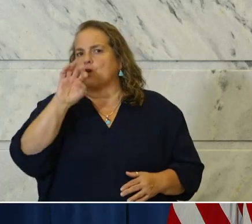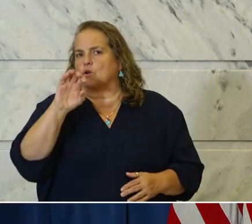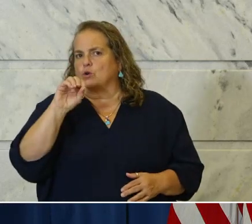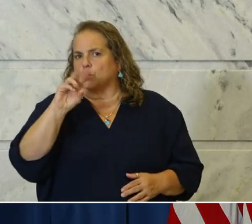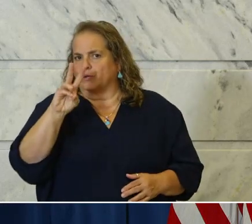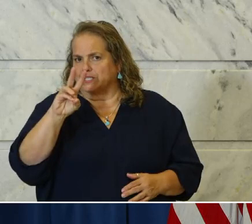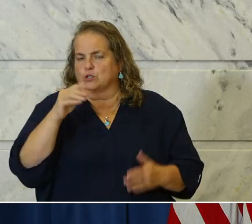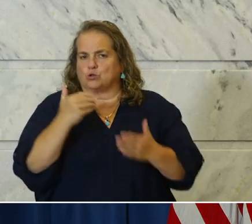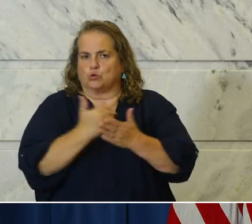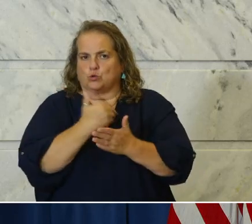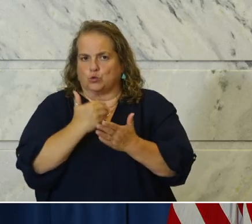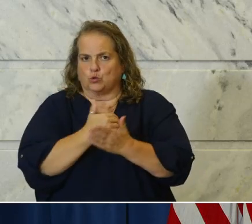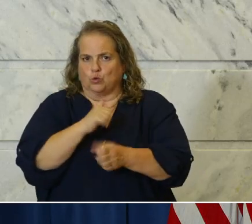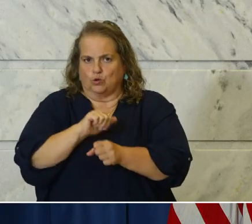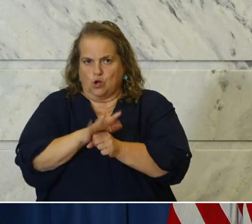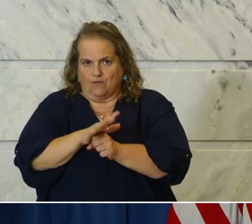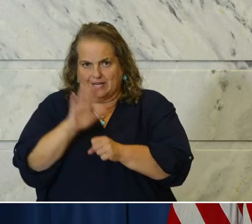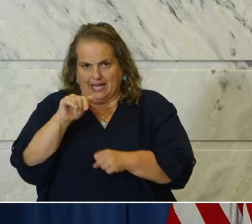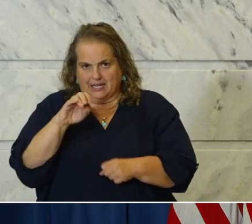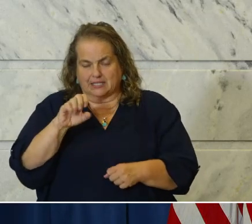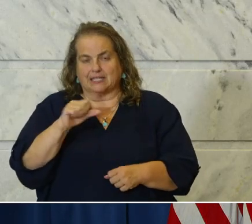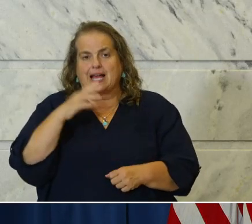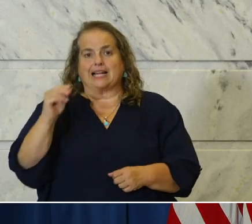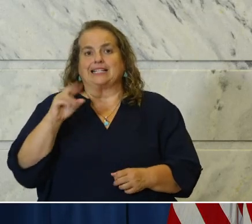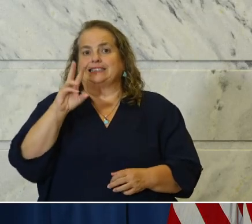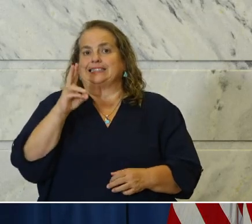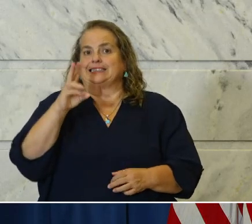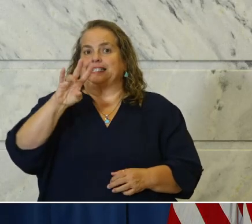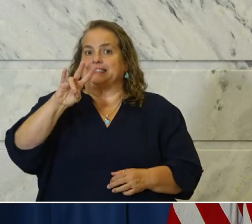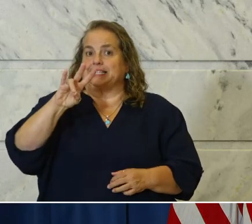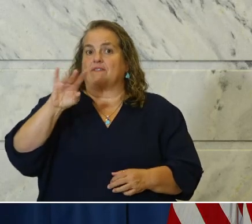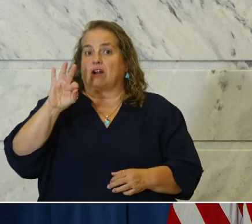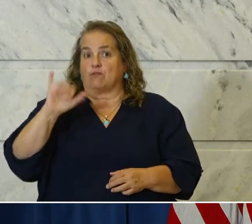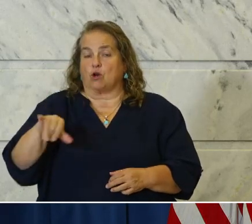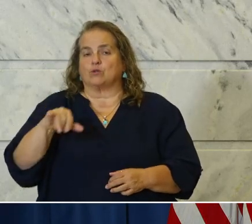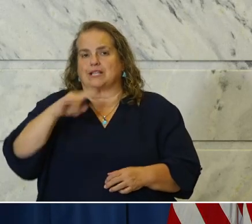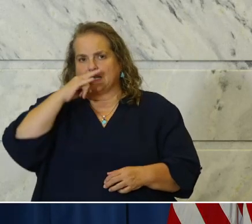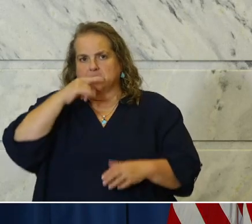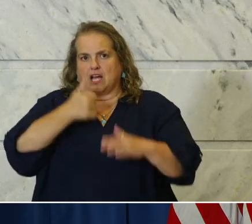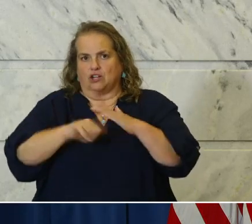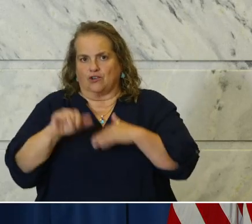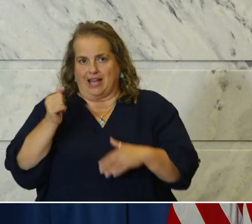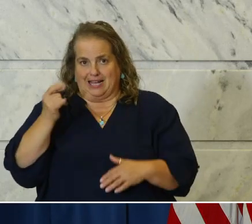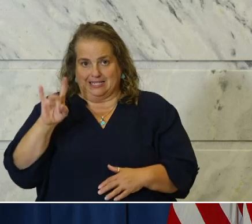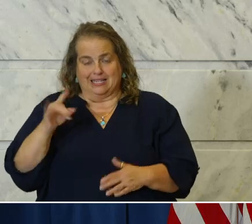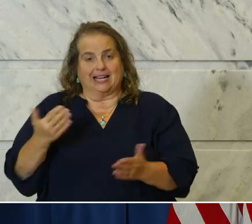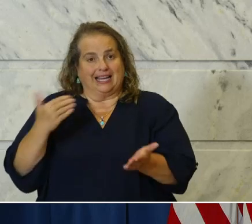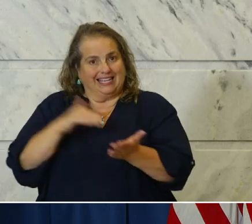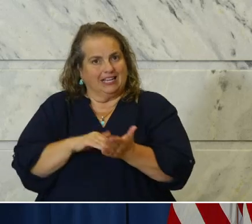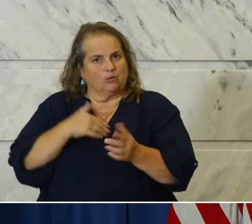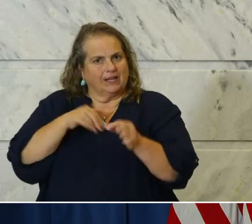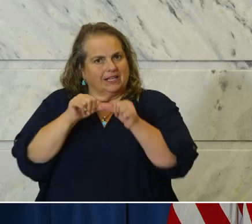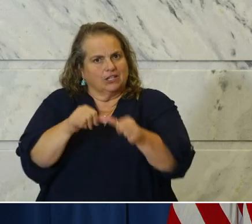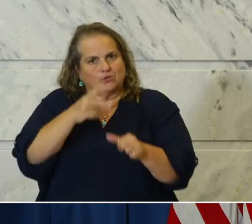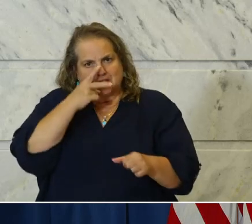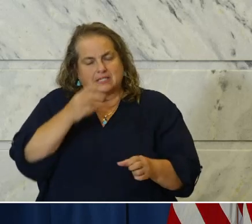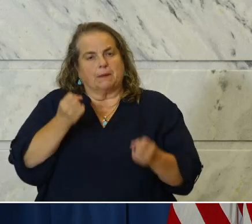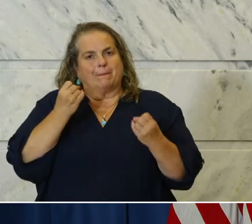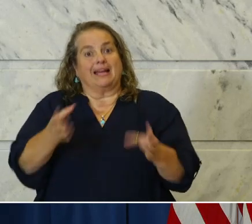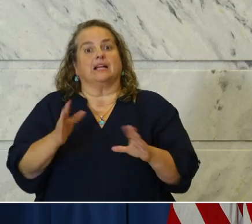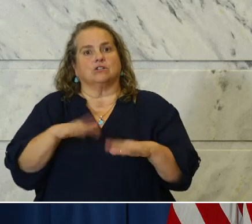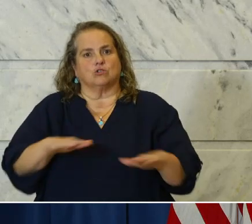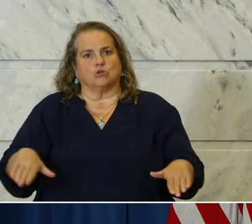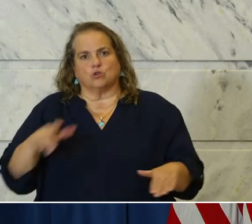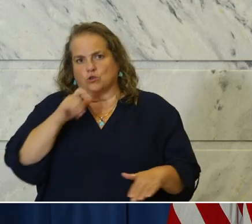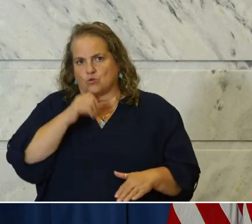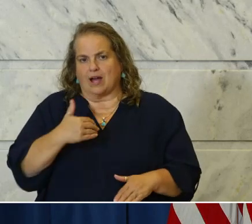406 new positive cases today. 67 of those are kids under 18. So again, we continue to see